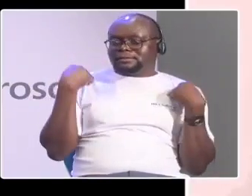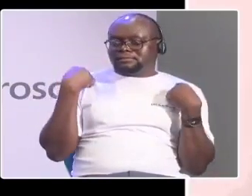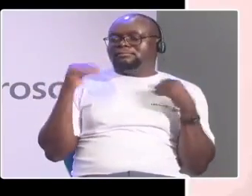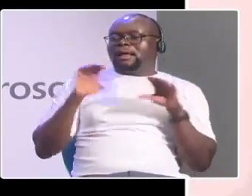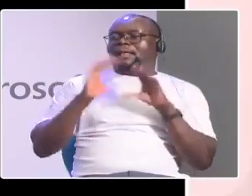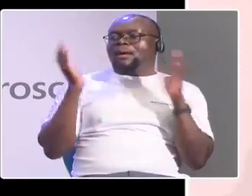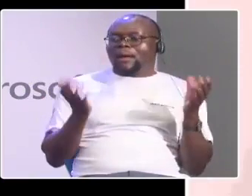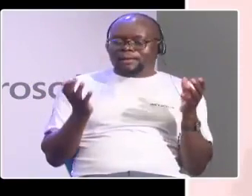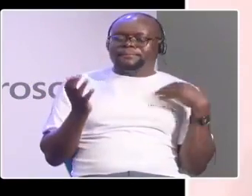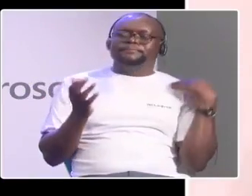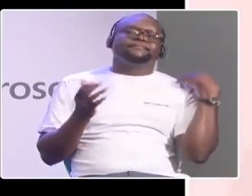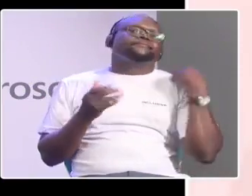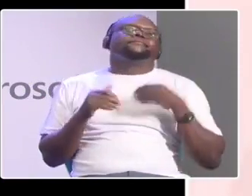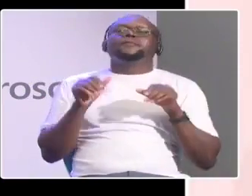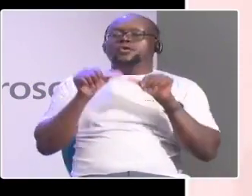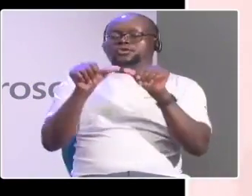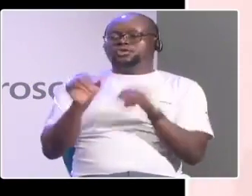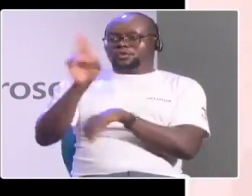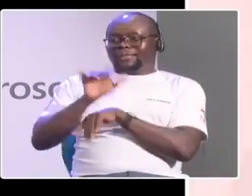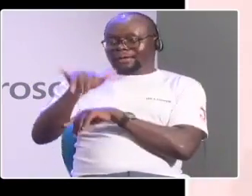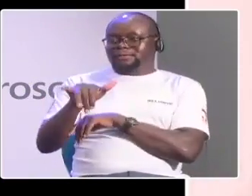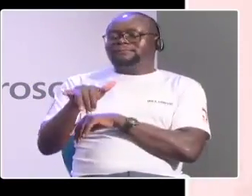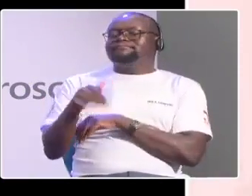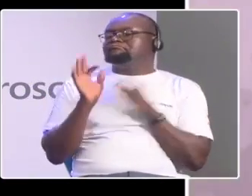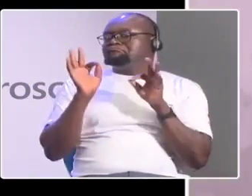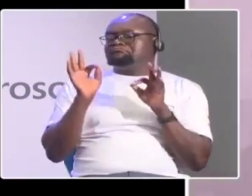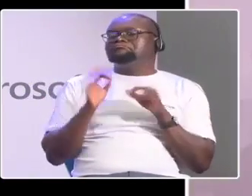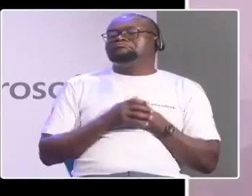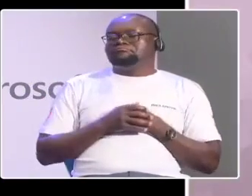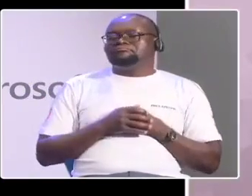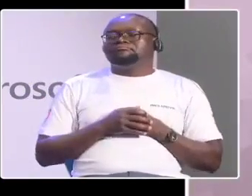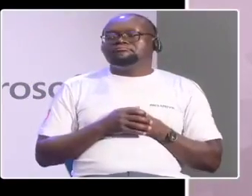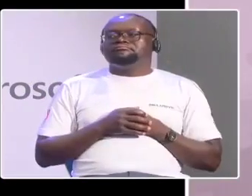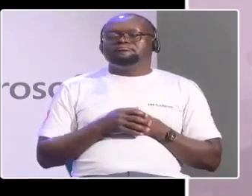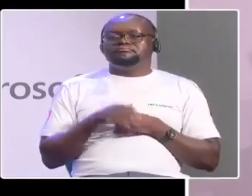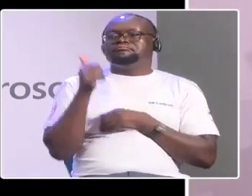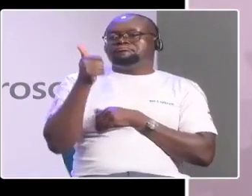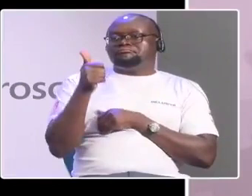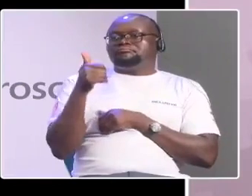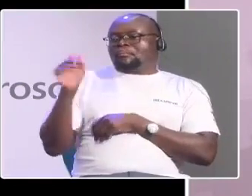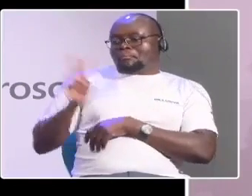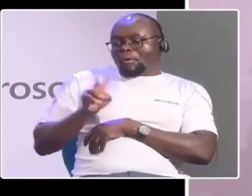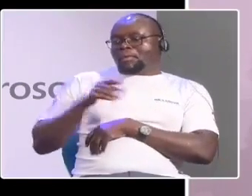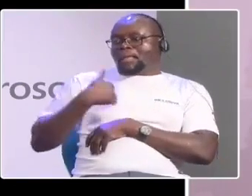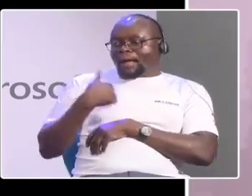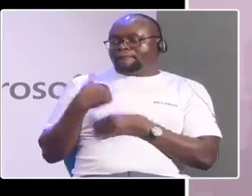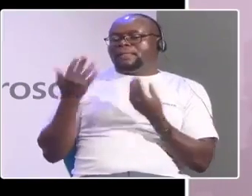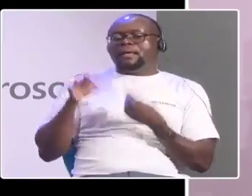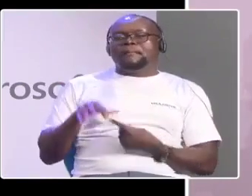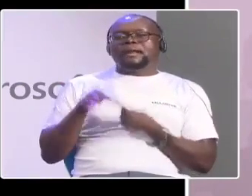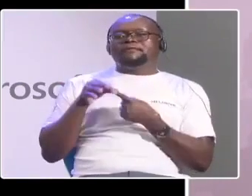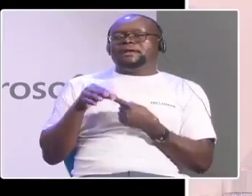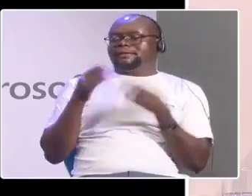world? Take him up on that. He's a great tour guide. Go visit. Great, yeah, Laura and I had the privilege,